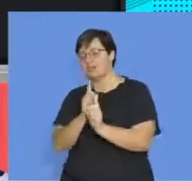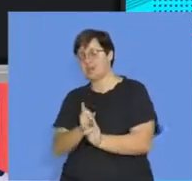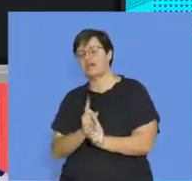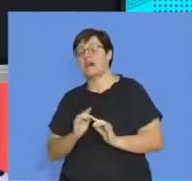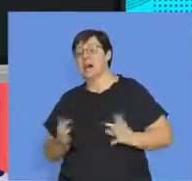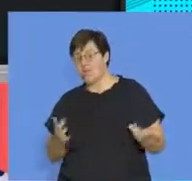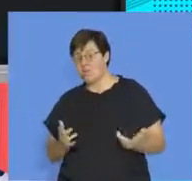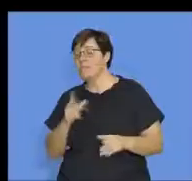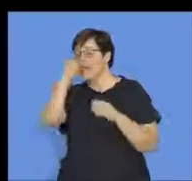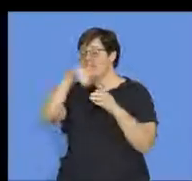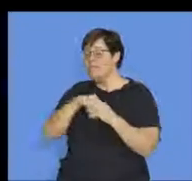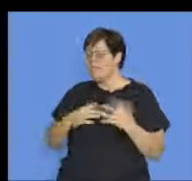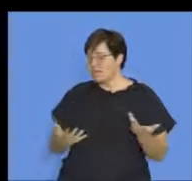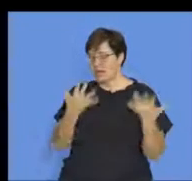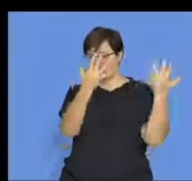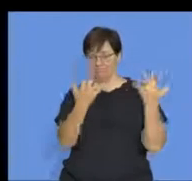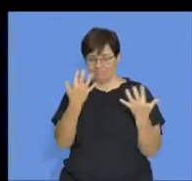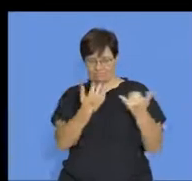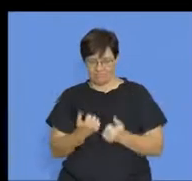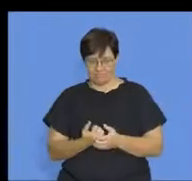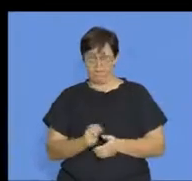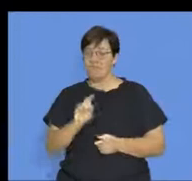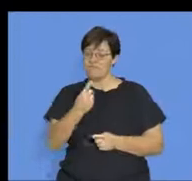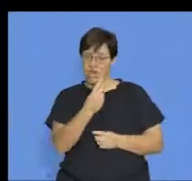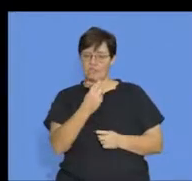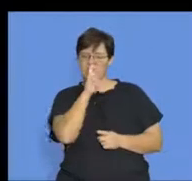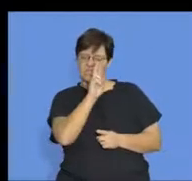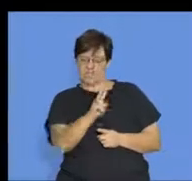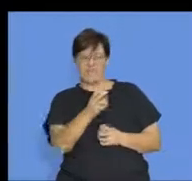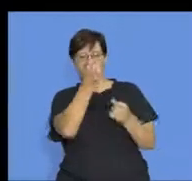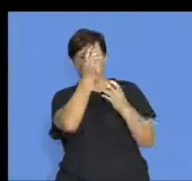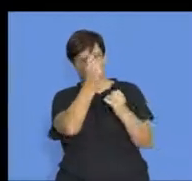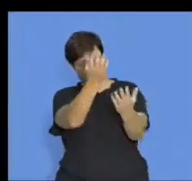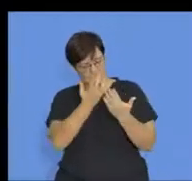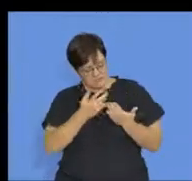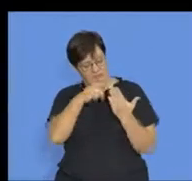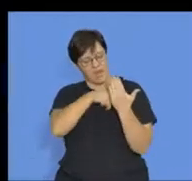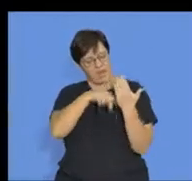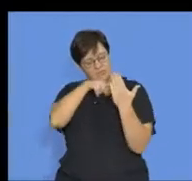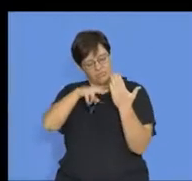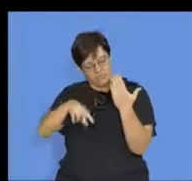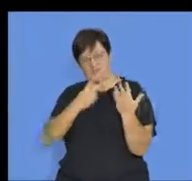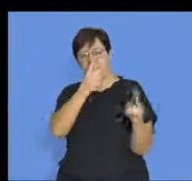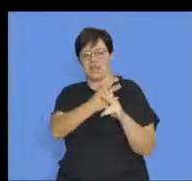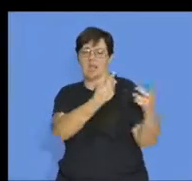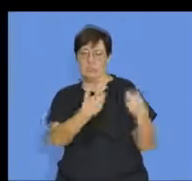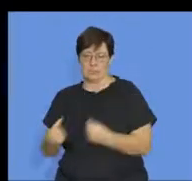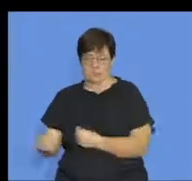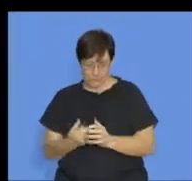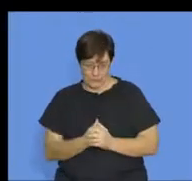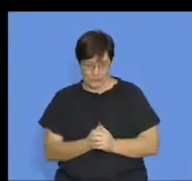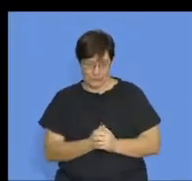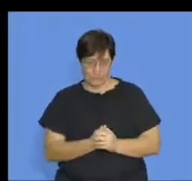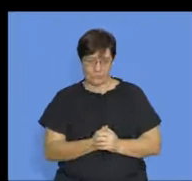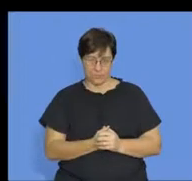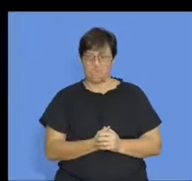include calculations. So let's go through the information first, and then obviously we're going to get to our calculations.